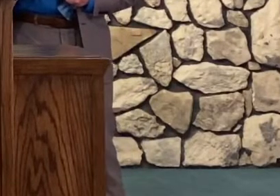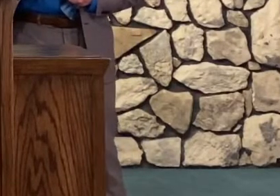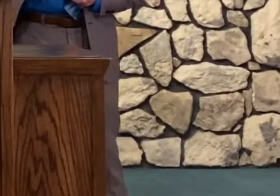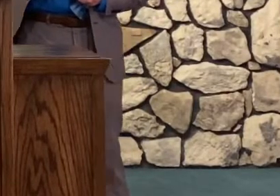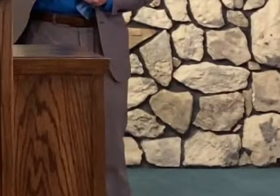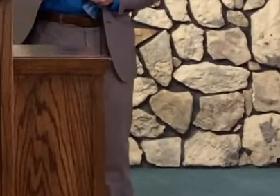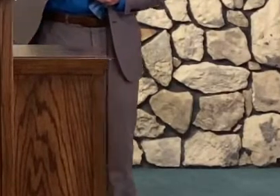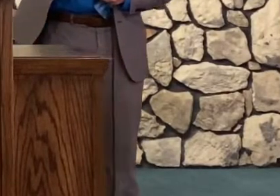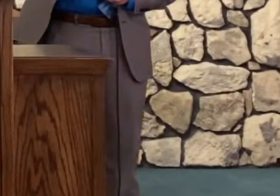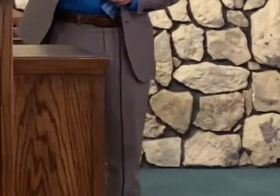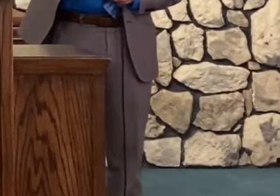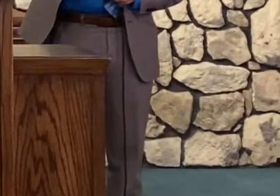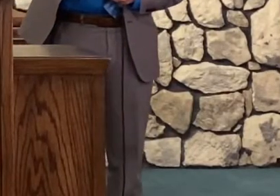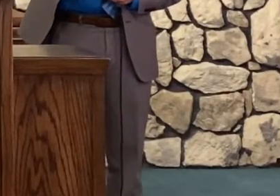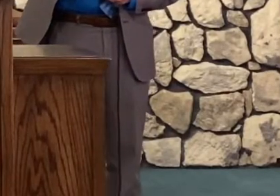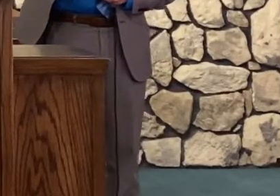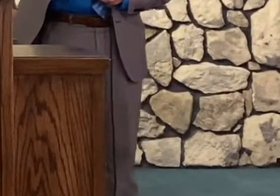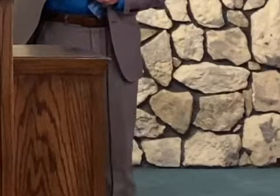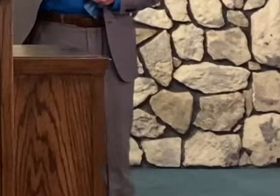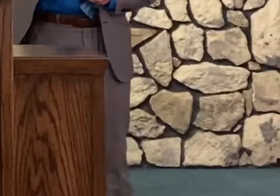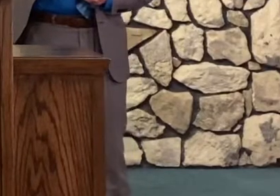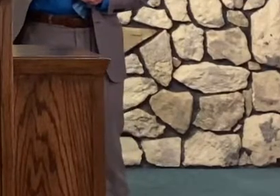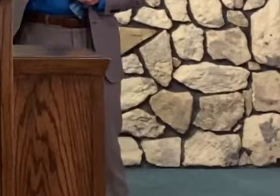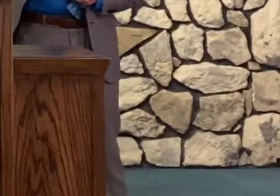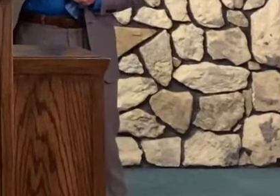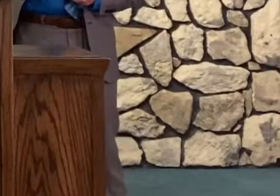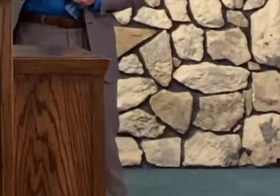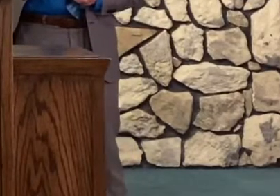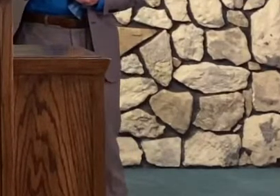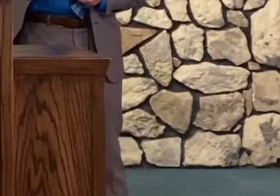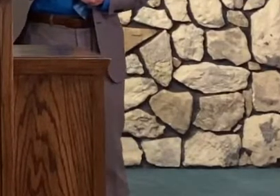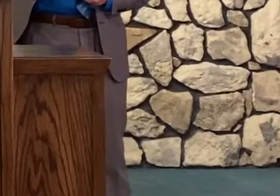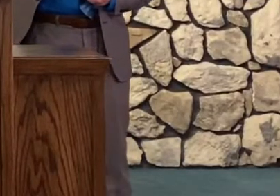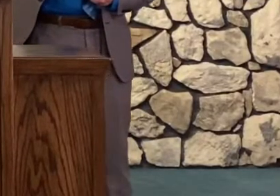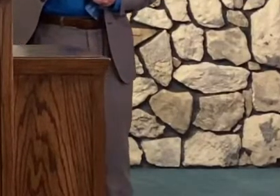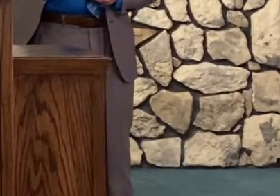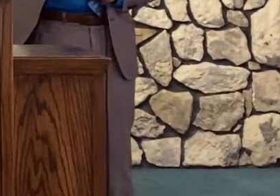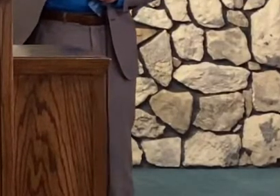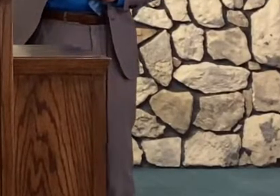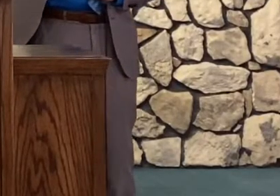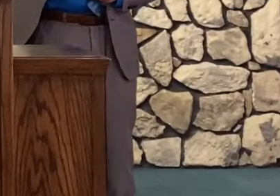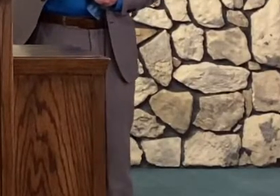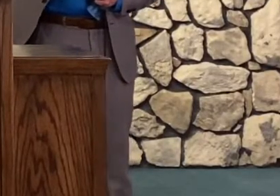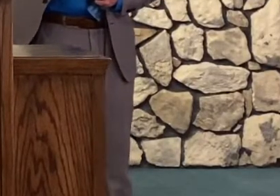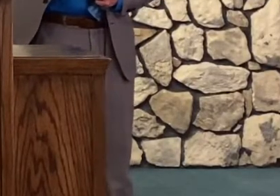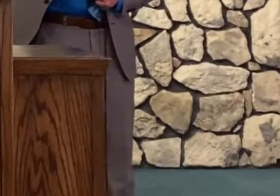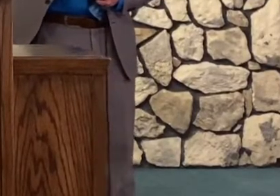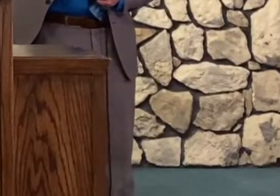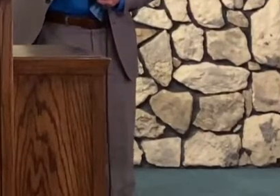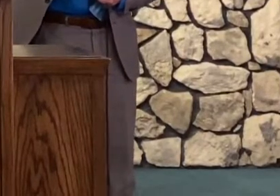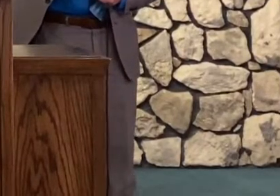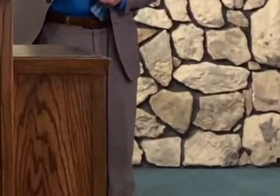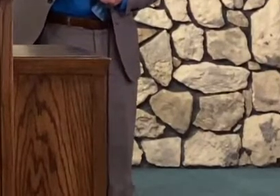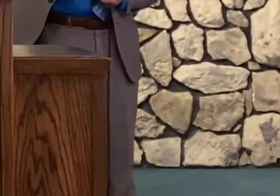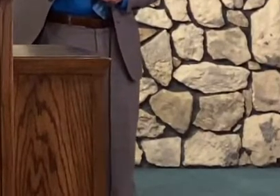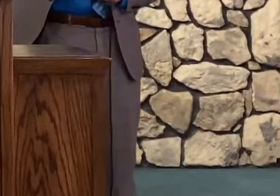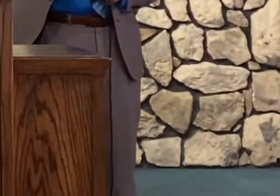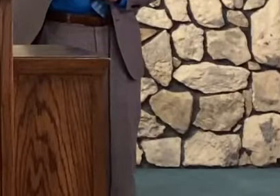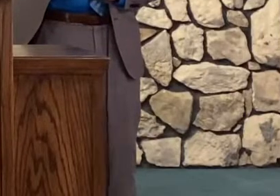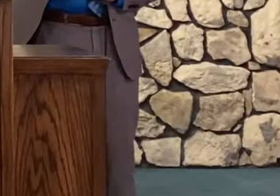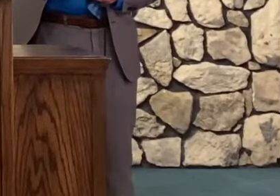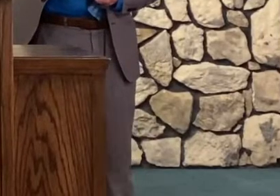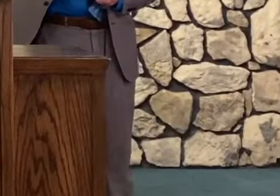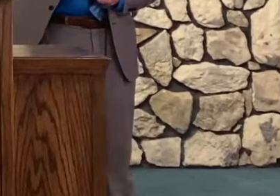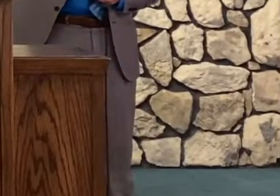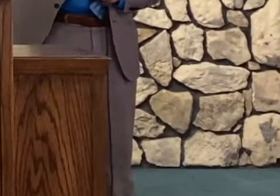to fill you on the inside as he takes up residence in that